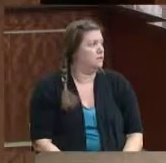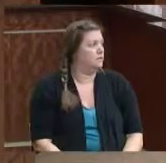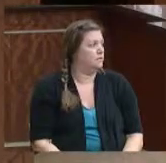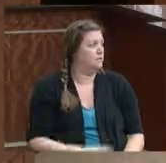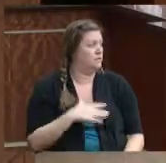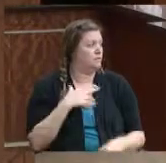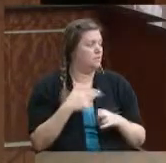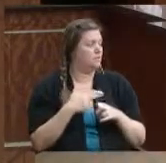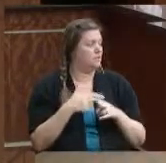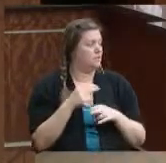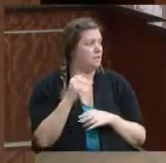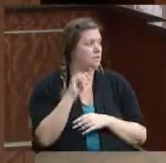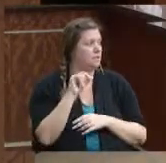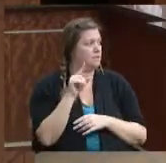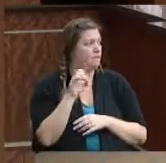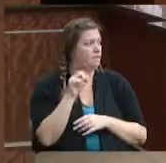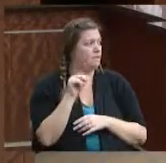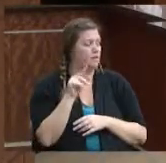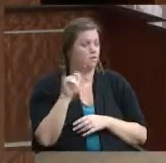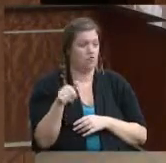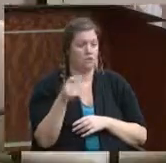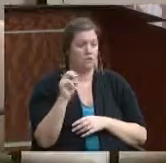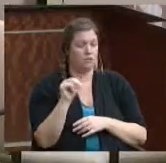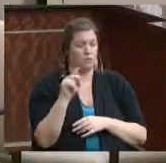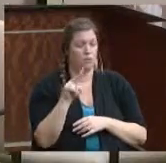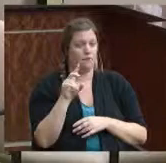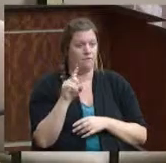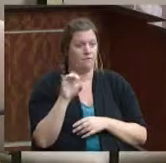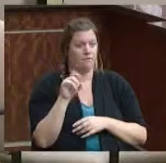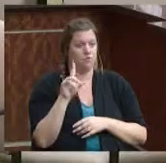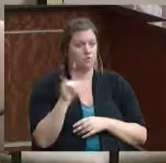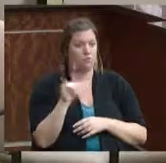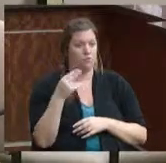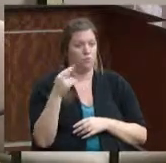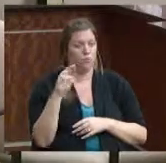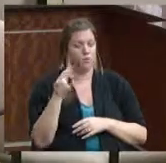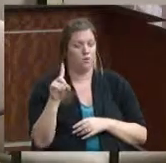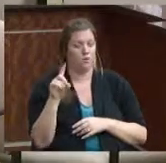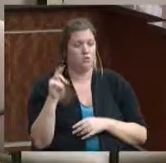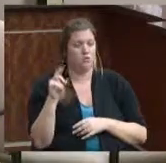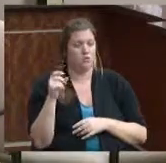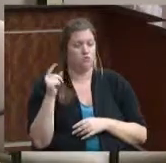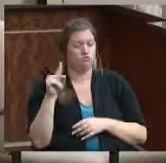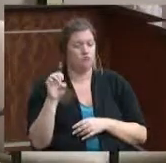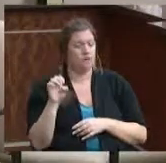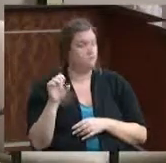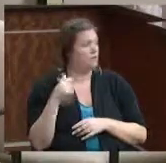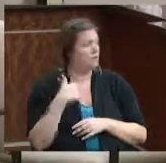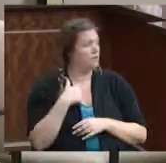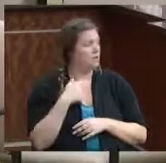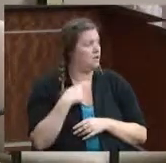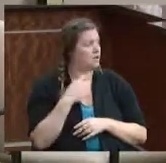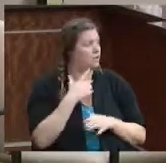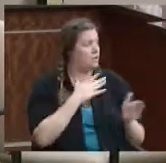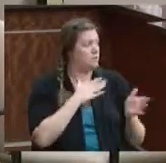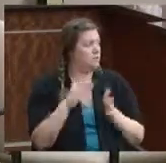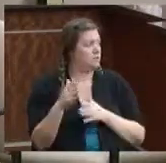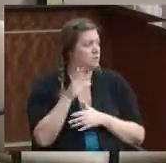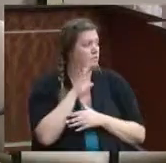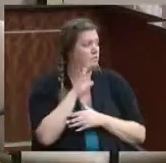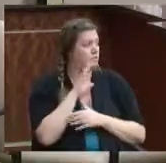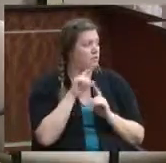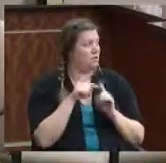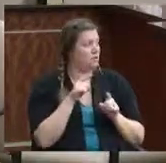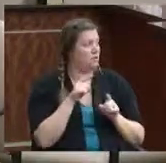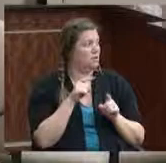My name is David Johnston. I live at 15028 Cherrywood Drive, Laurel, Maryland. I wasn't planning to speak on this tonight, but